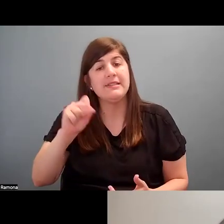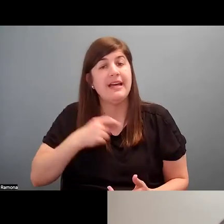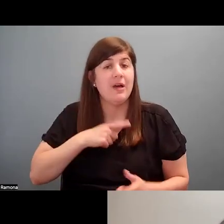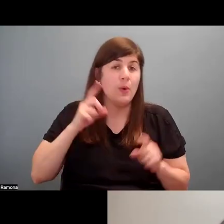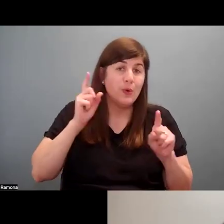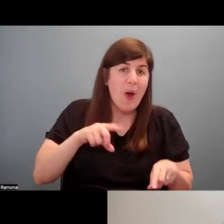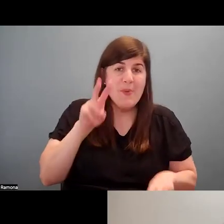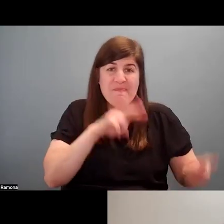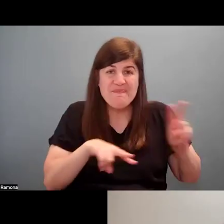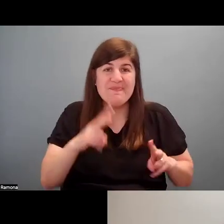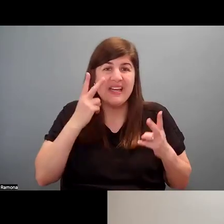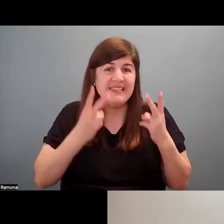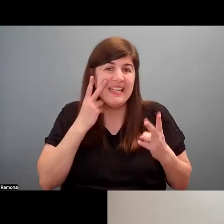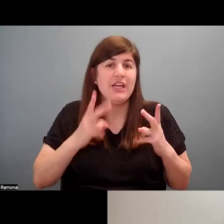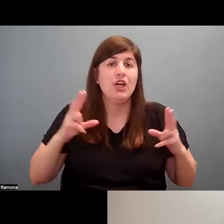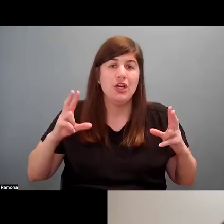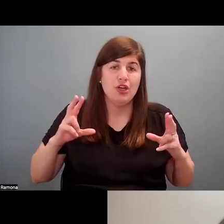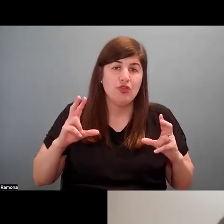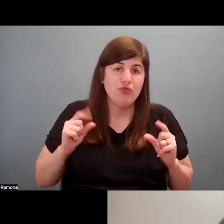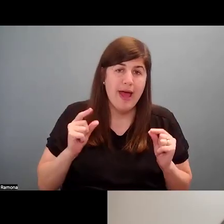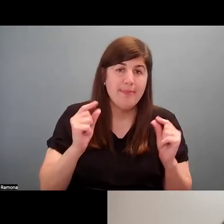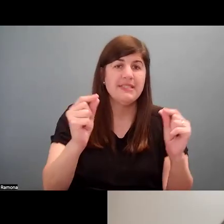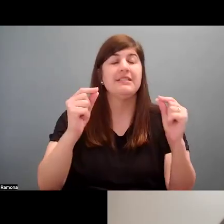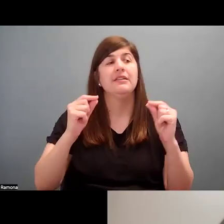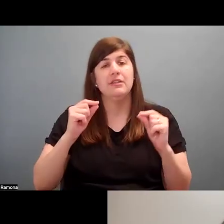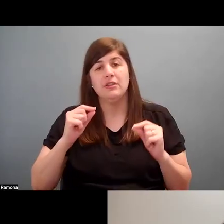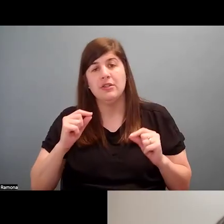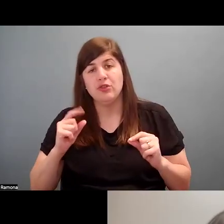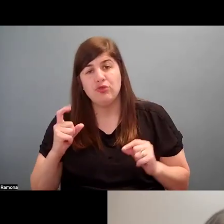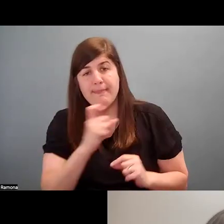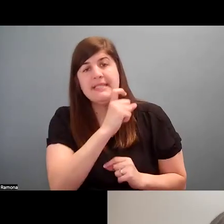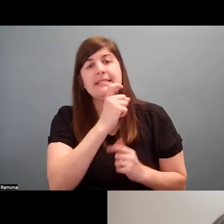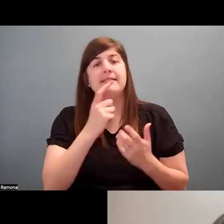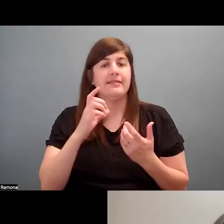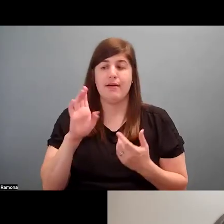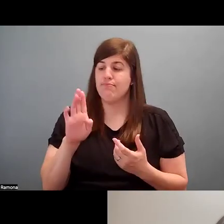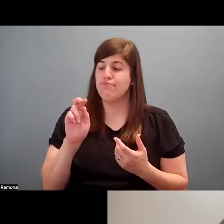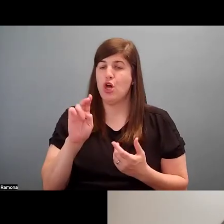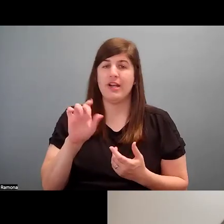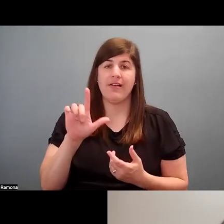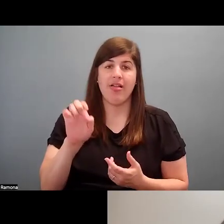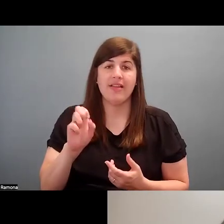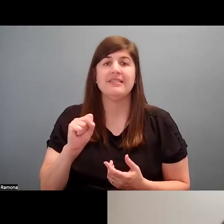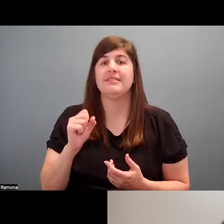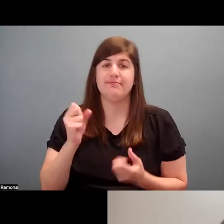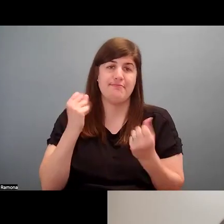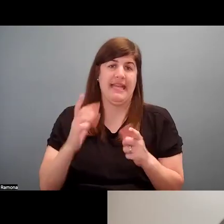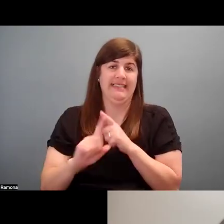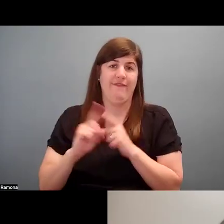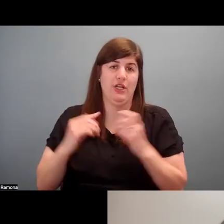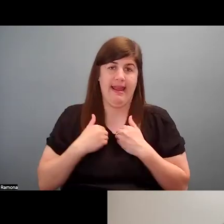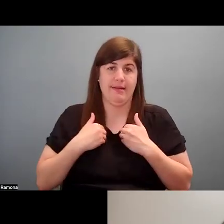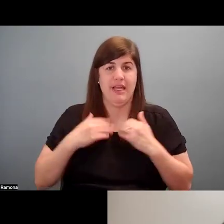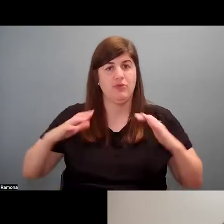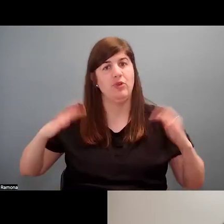shrimp, crabs, barnacles, mussels. There's all sorts of animals. And I've always grown up knowing that